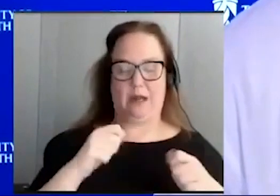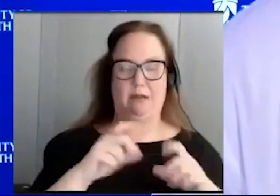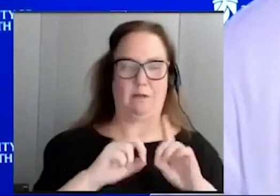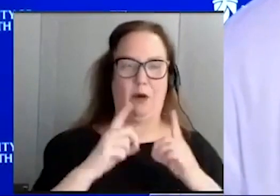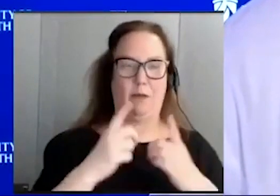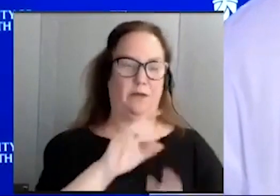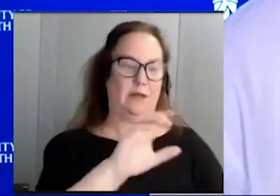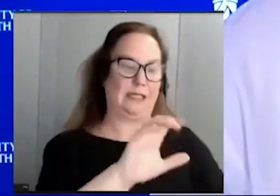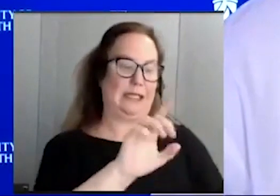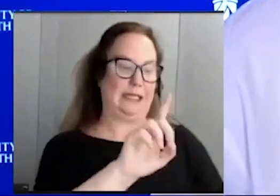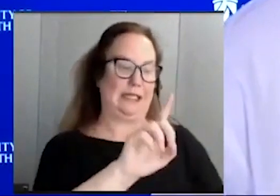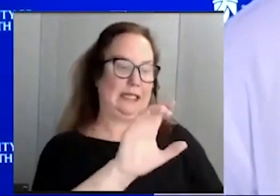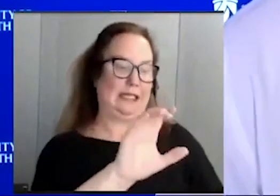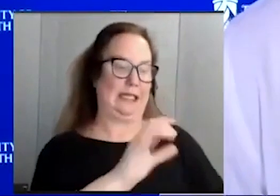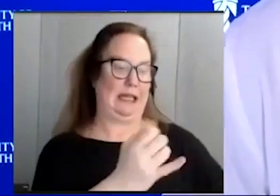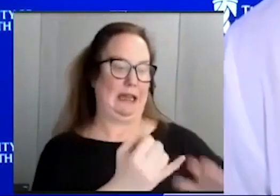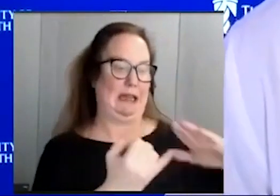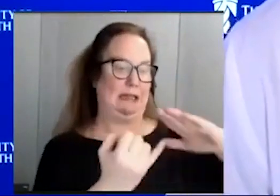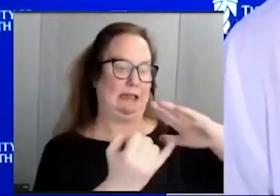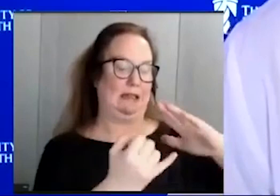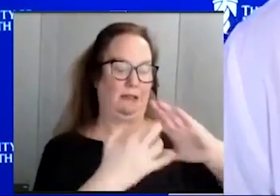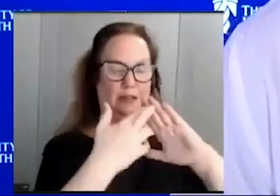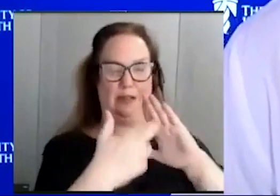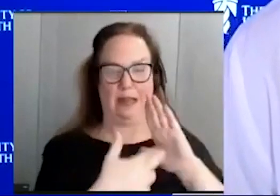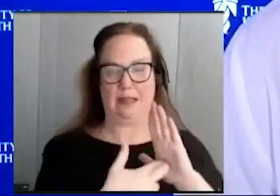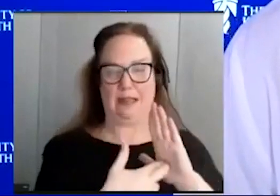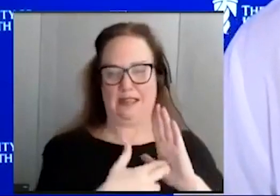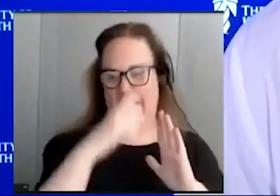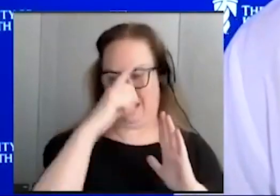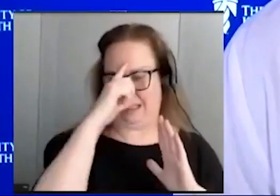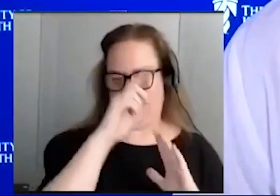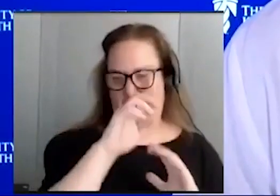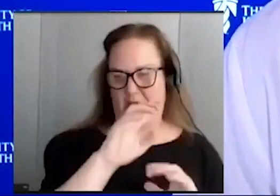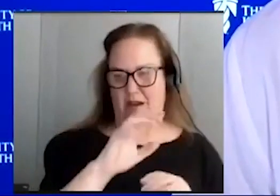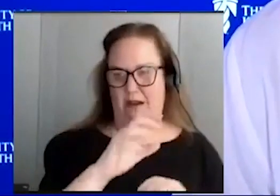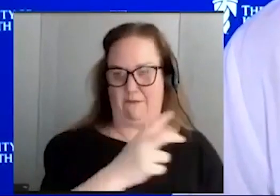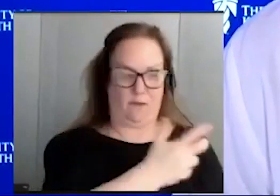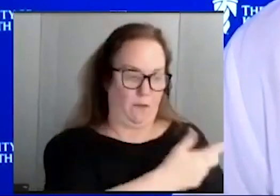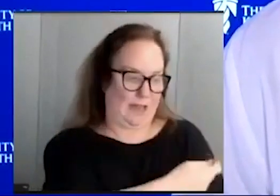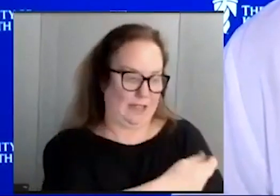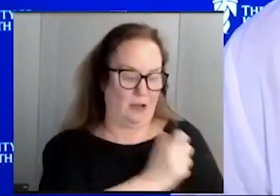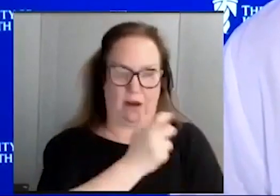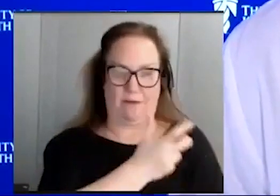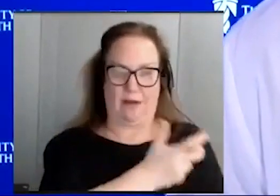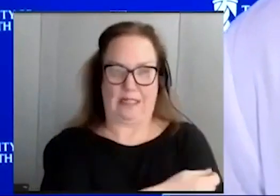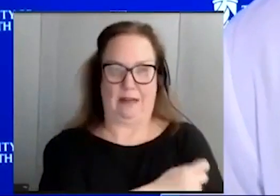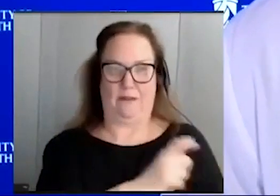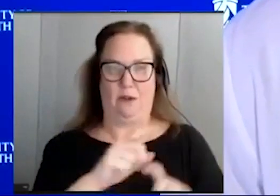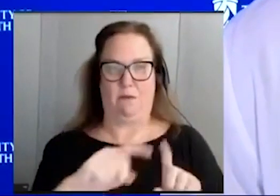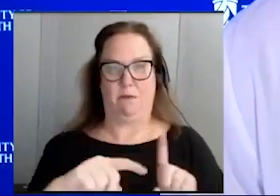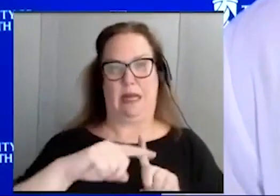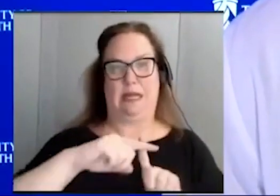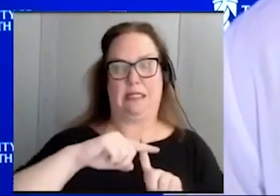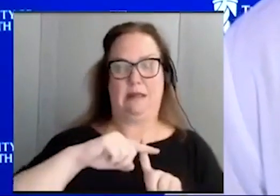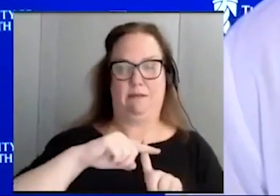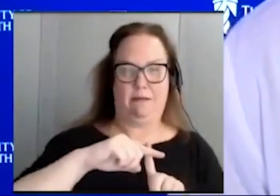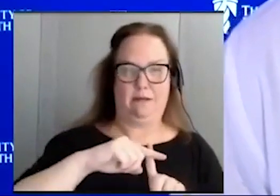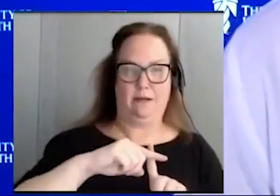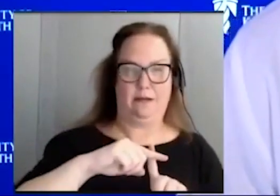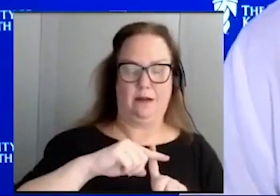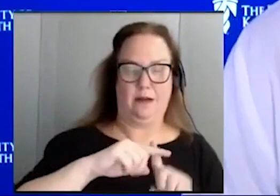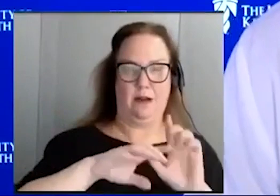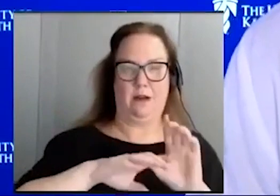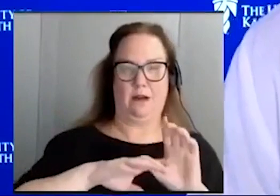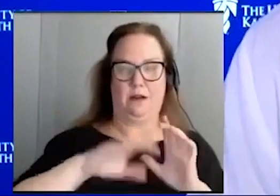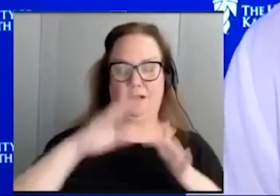CDC isolation guidelines, I believe it's for vaccinated or unvaccinated, as if you test positive or develop symptoms, you